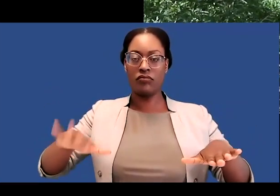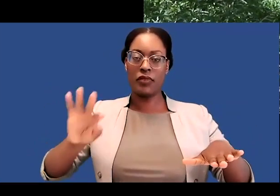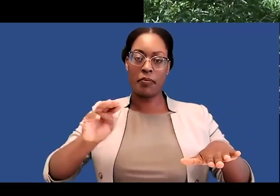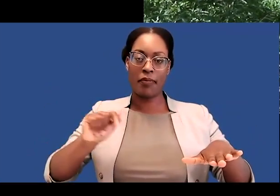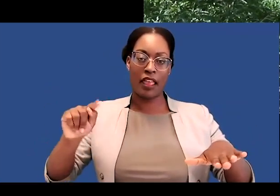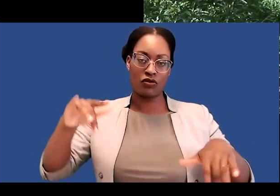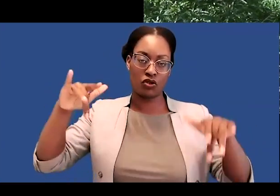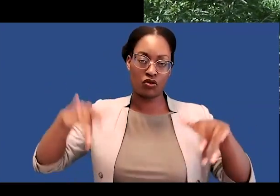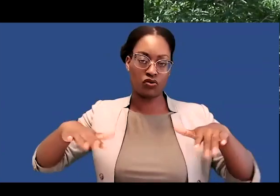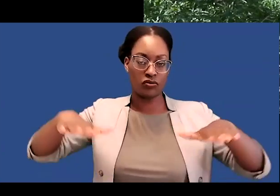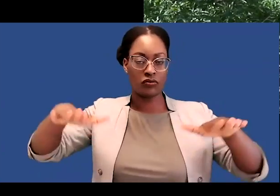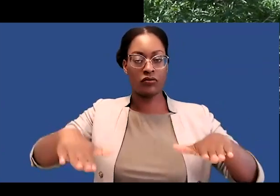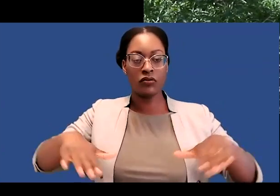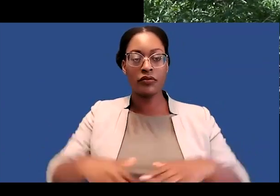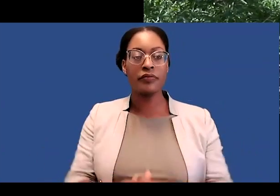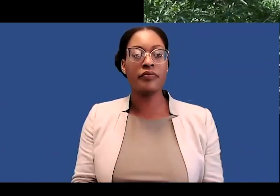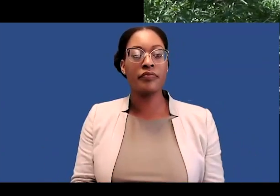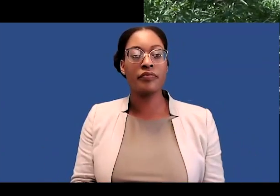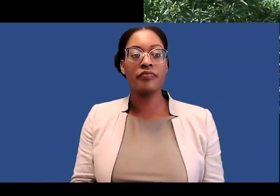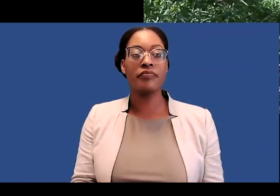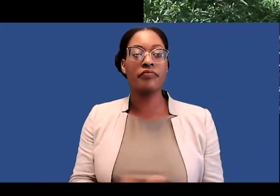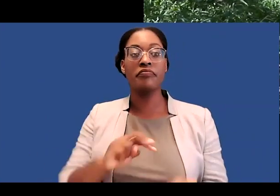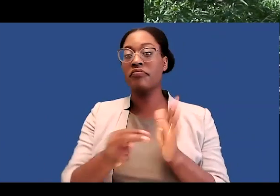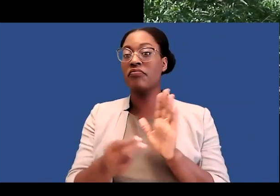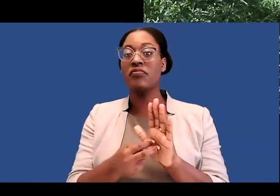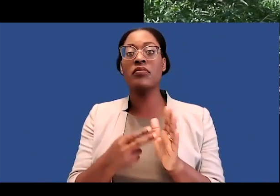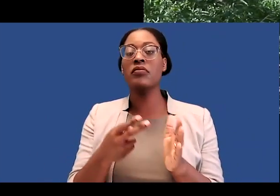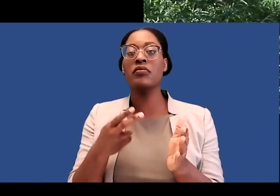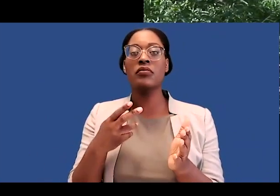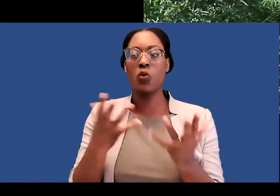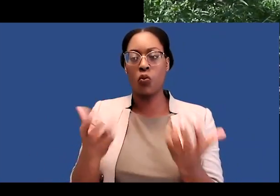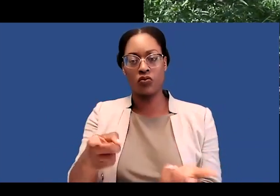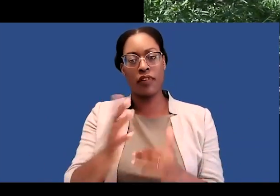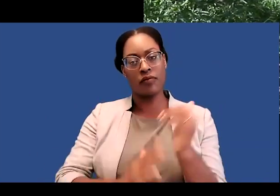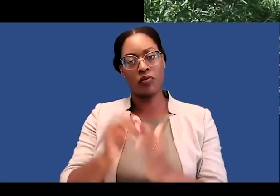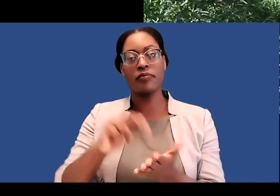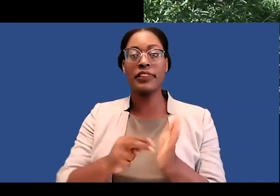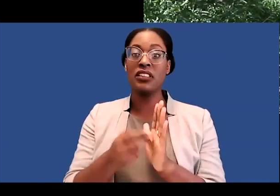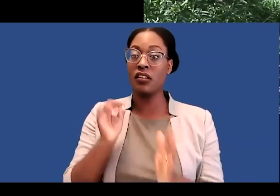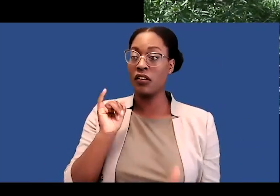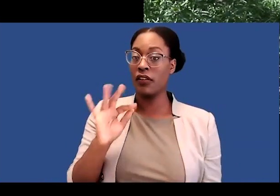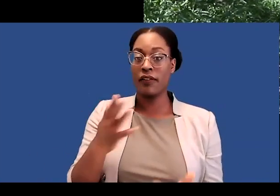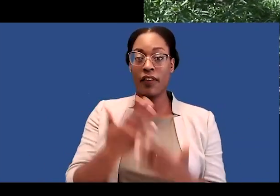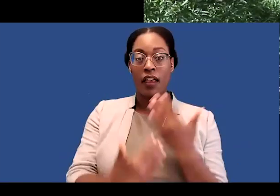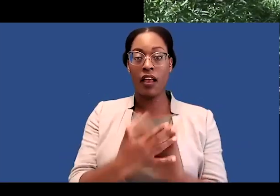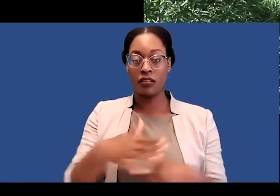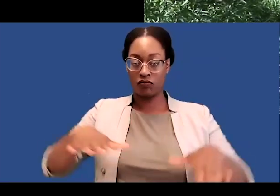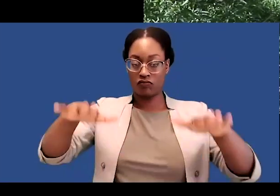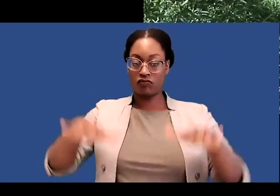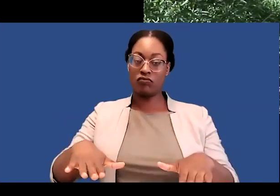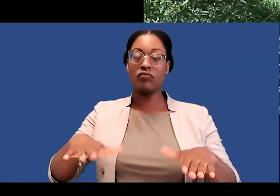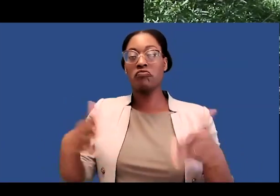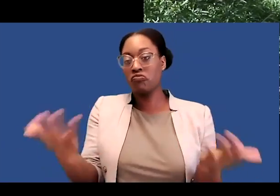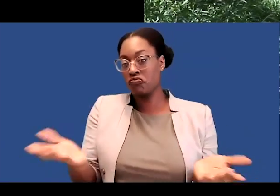And bring the hands to wherever is comfortable. So if that's straight down onto your mat, that's good. If you want to grab the